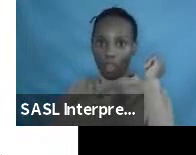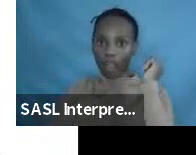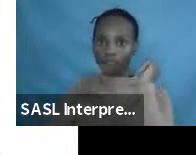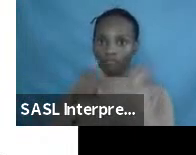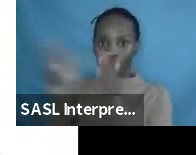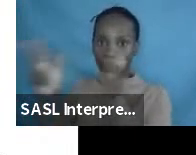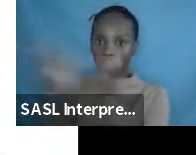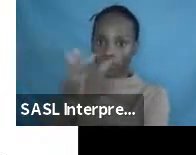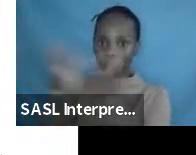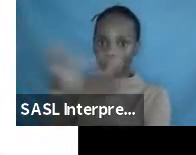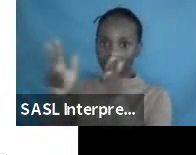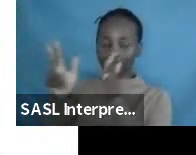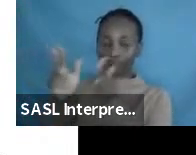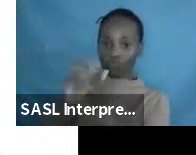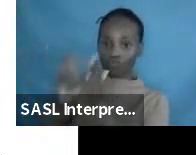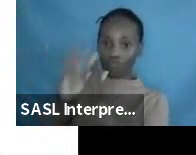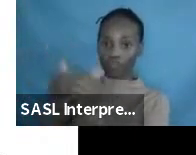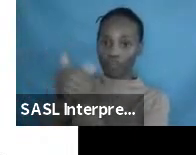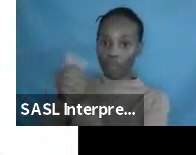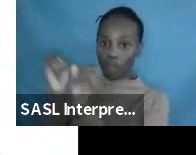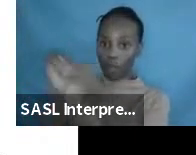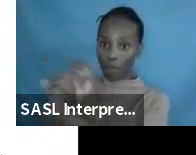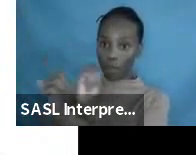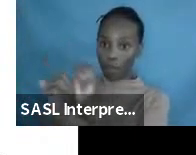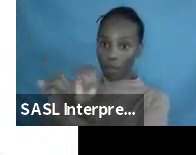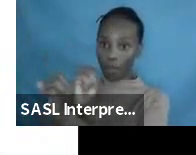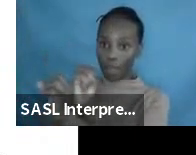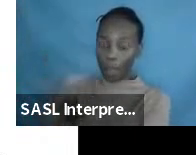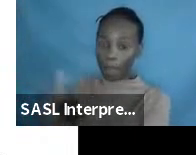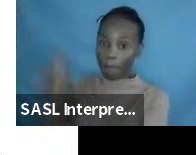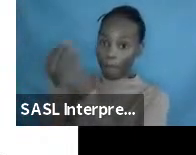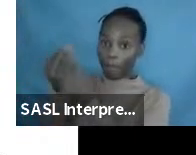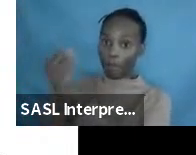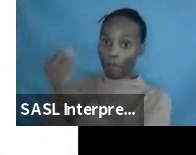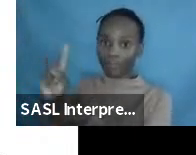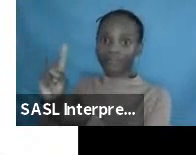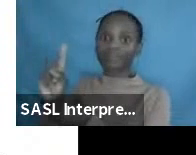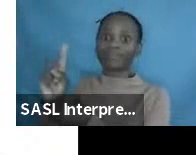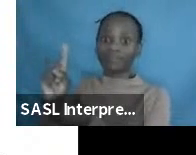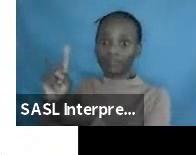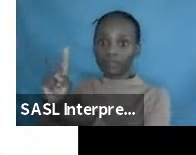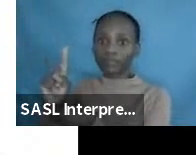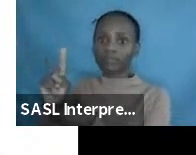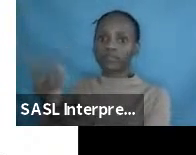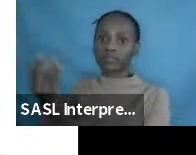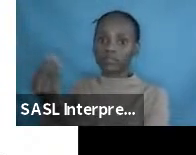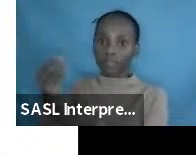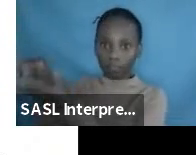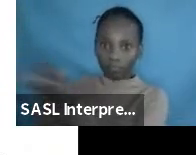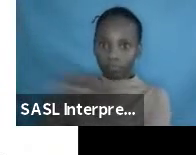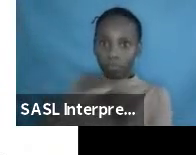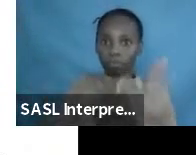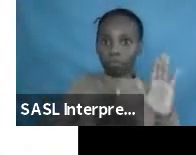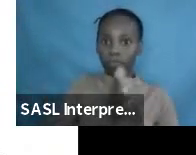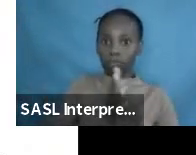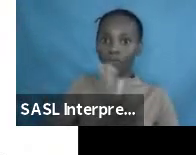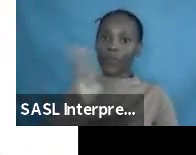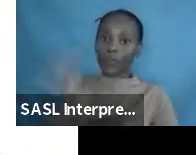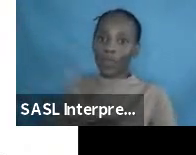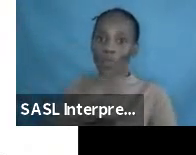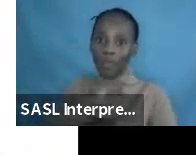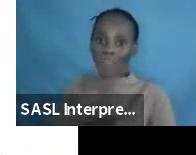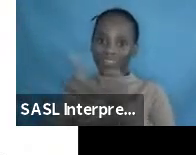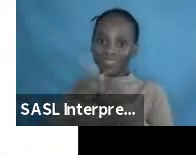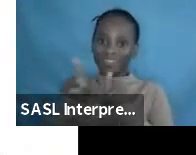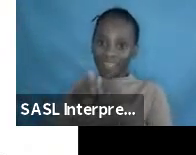legislative requirements, they find their way into the country because they are using the same trade value chain that we are using. And there are